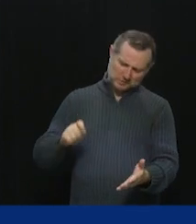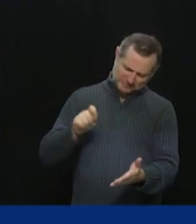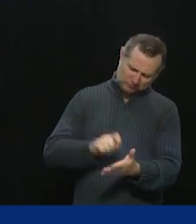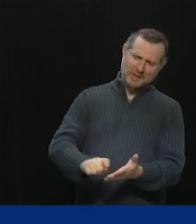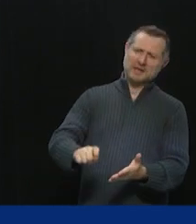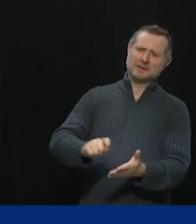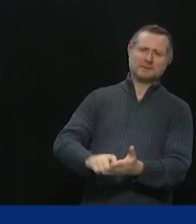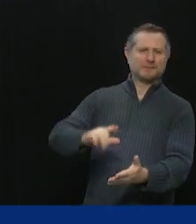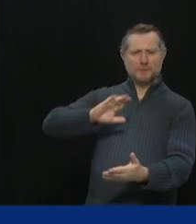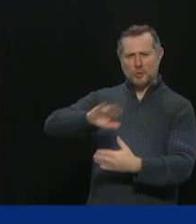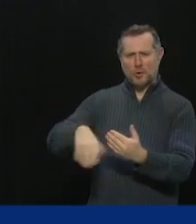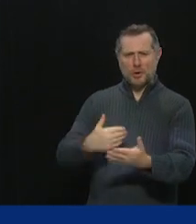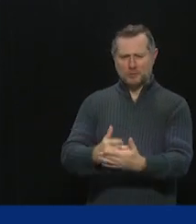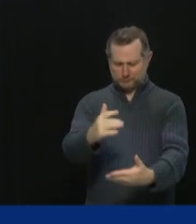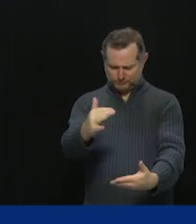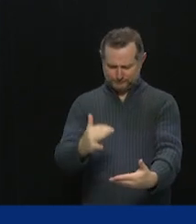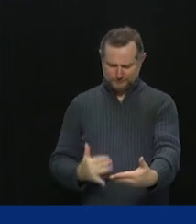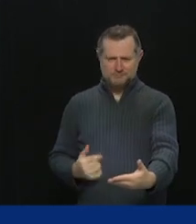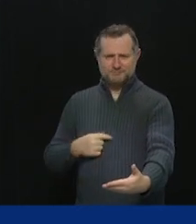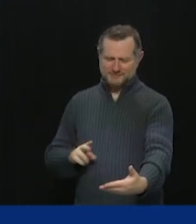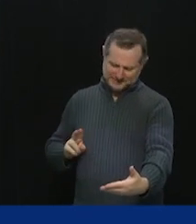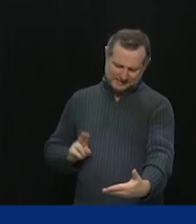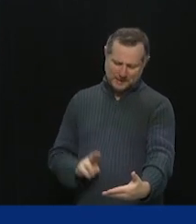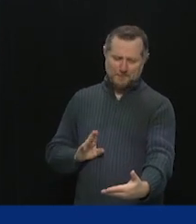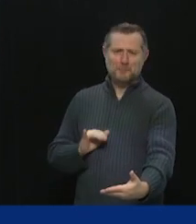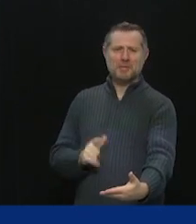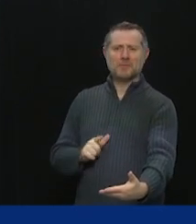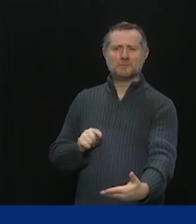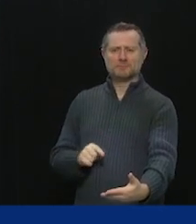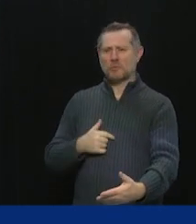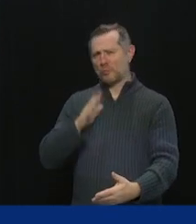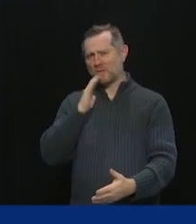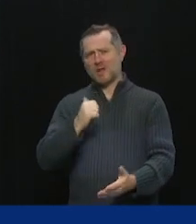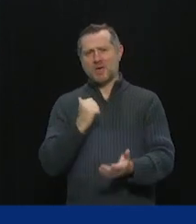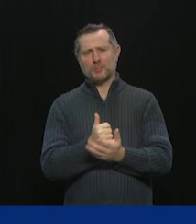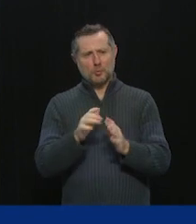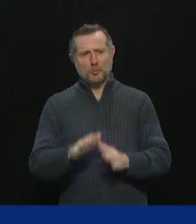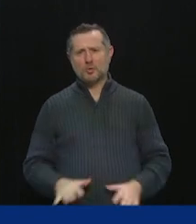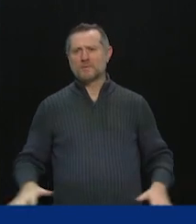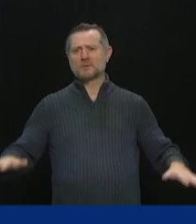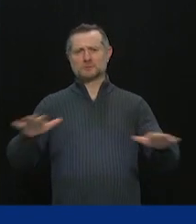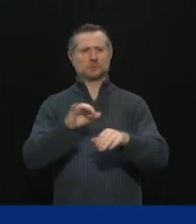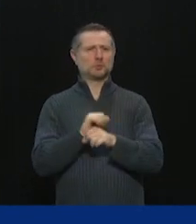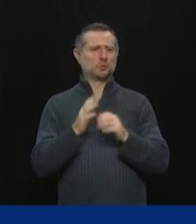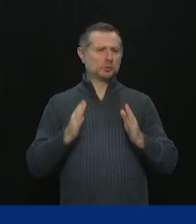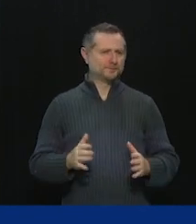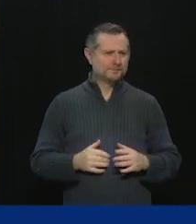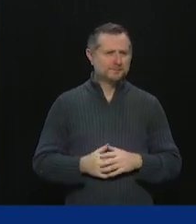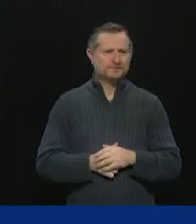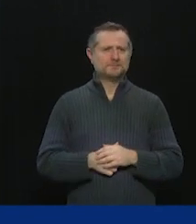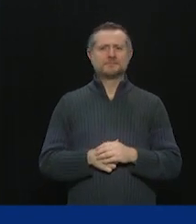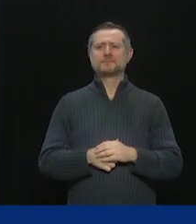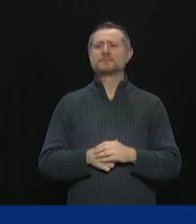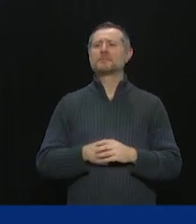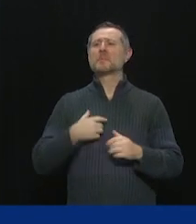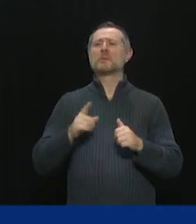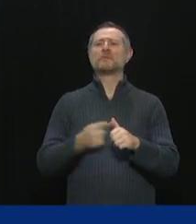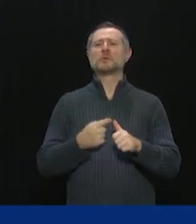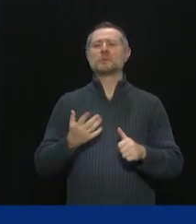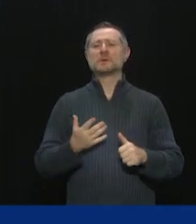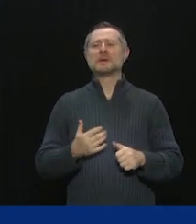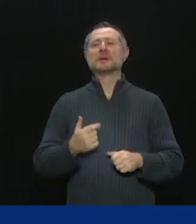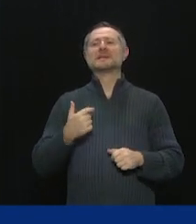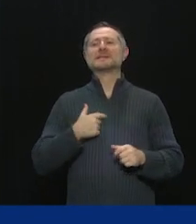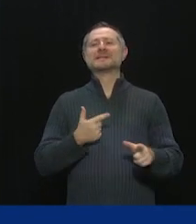and bringing forth some legislation that I believe is going to make a difference for our workers. The first of all is speed zones, speed monitoring and